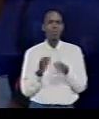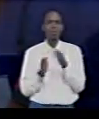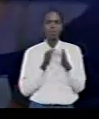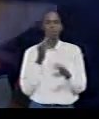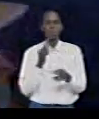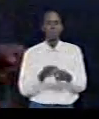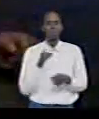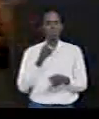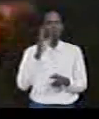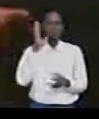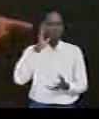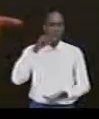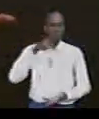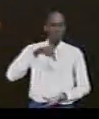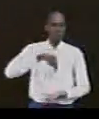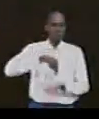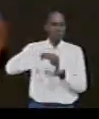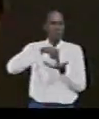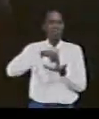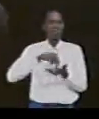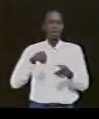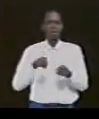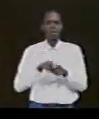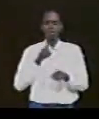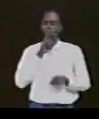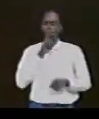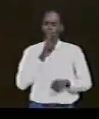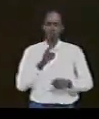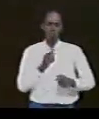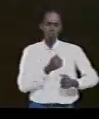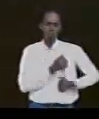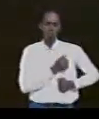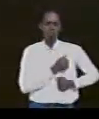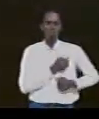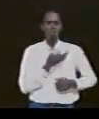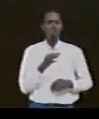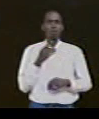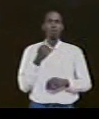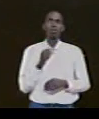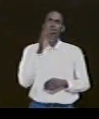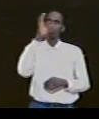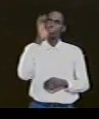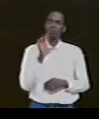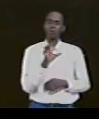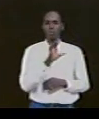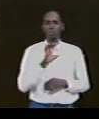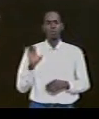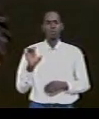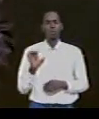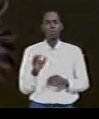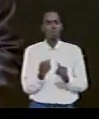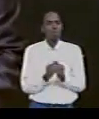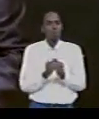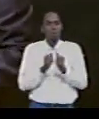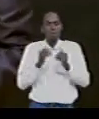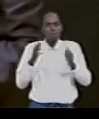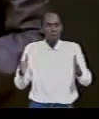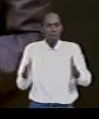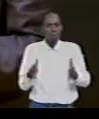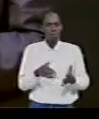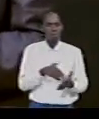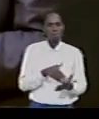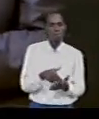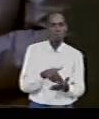stand like a real soldier of the cross ought to stand. We're not feeble